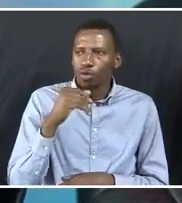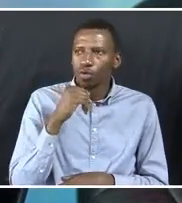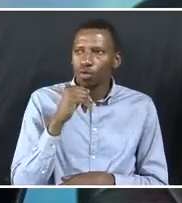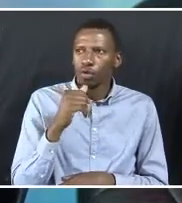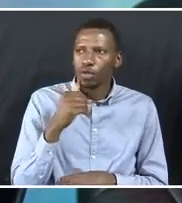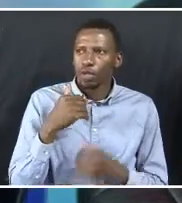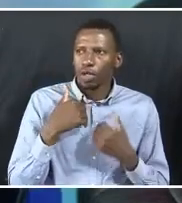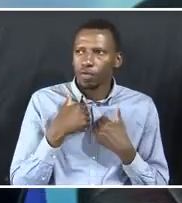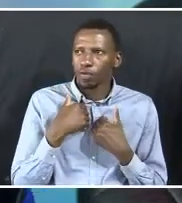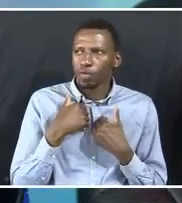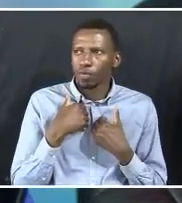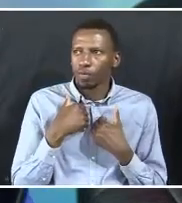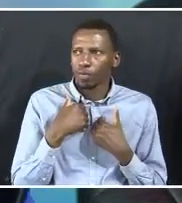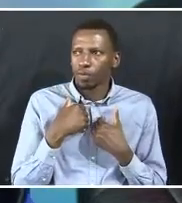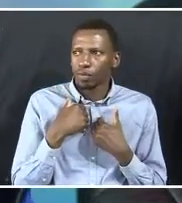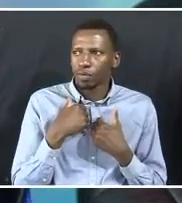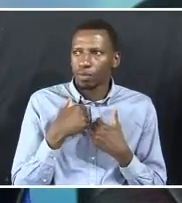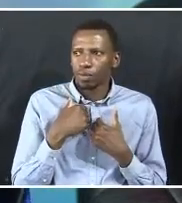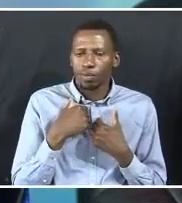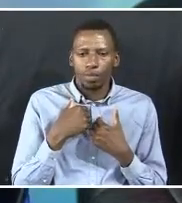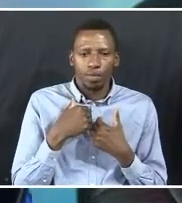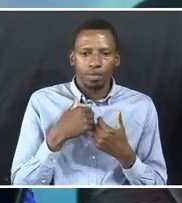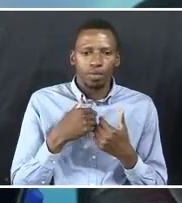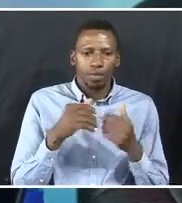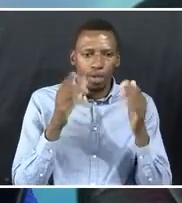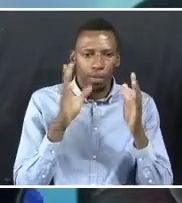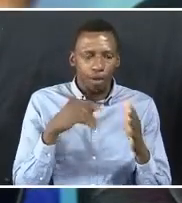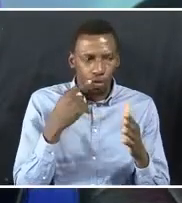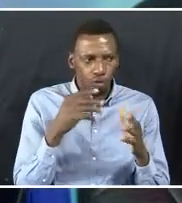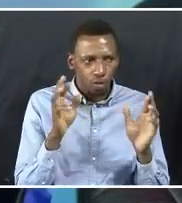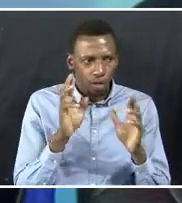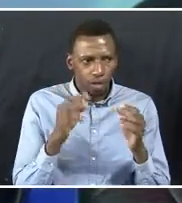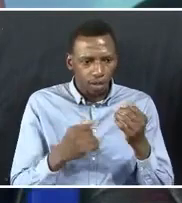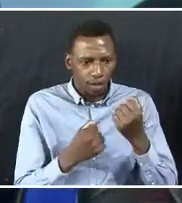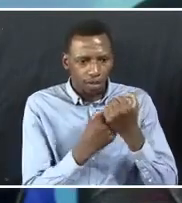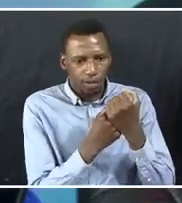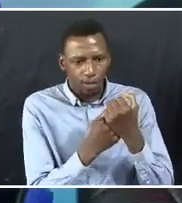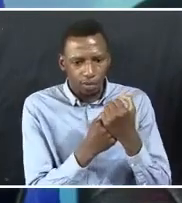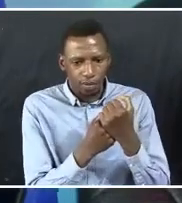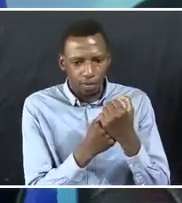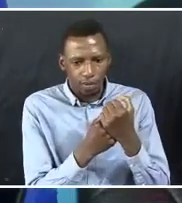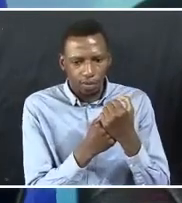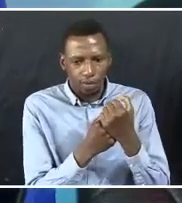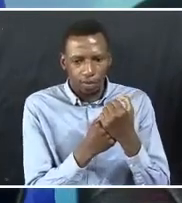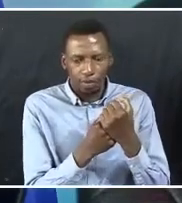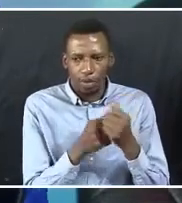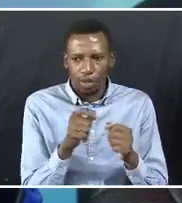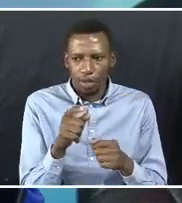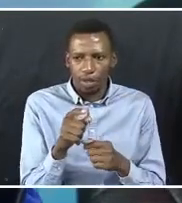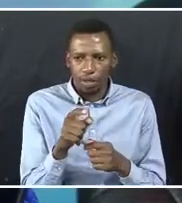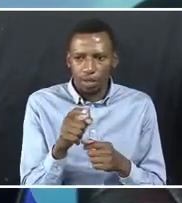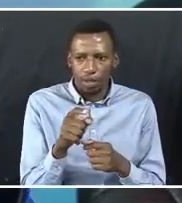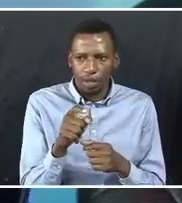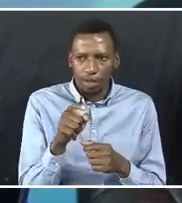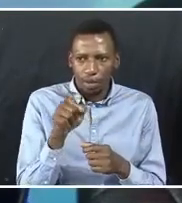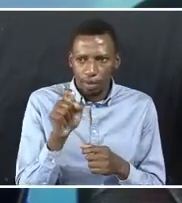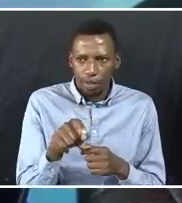not yet discovered a bone marrow donor. And a bone marrow donor has to be a